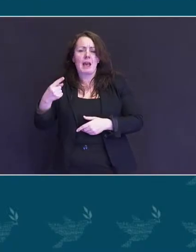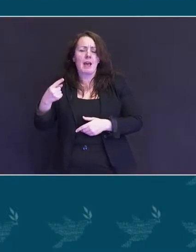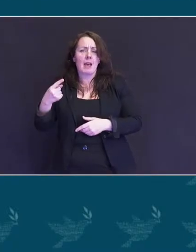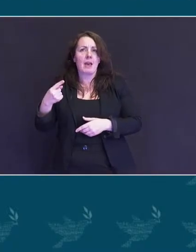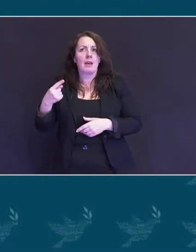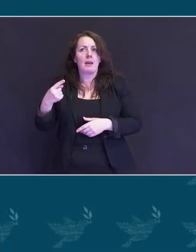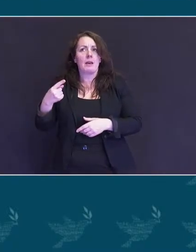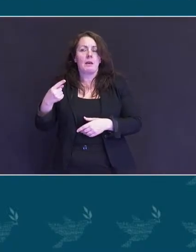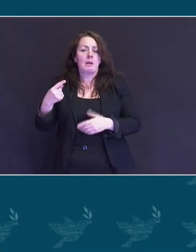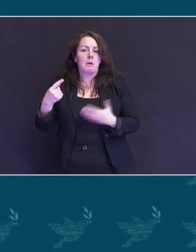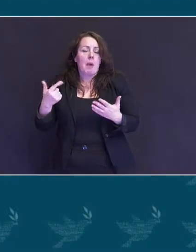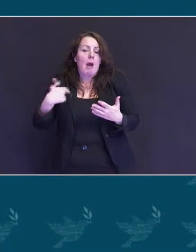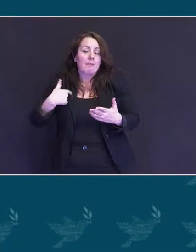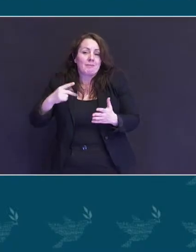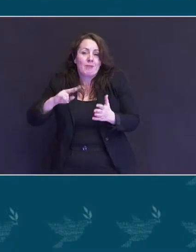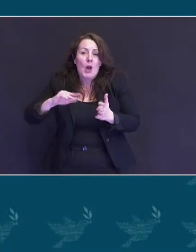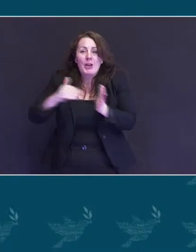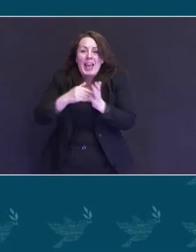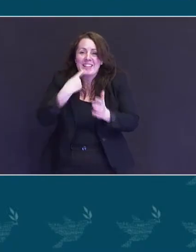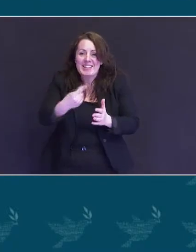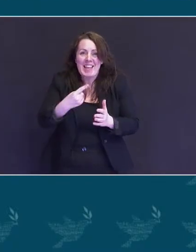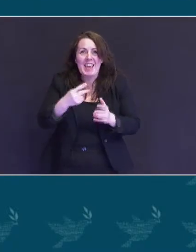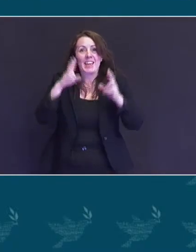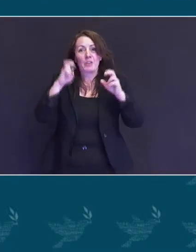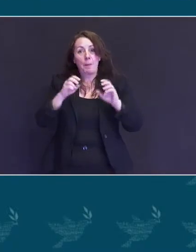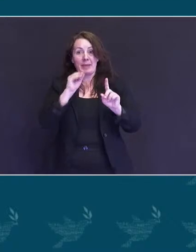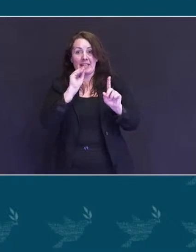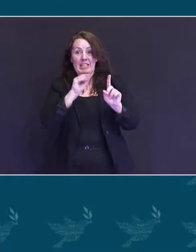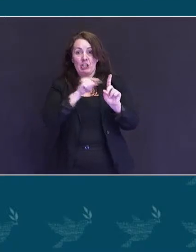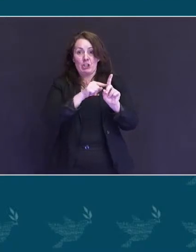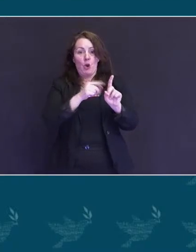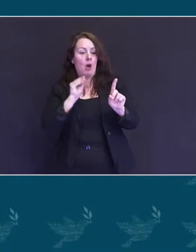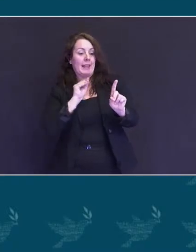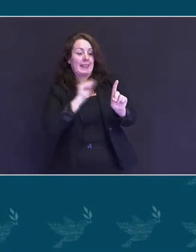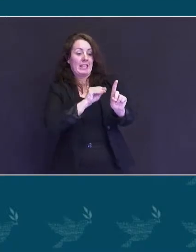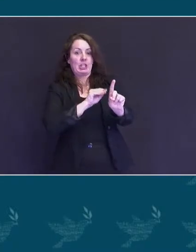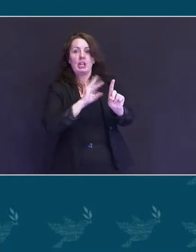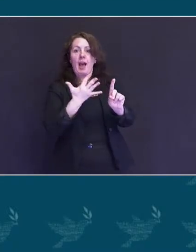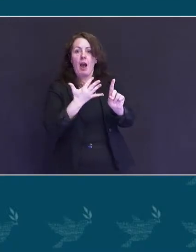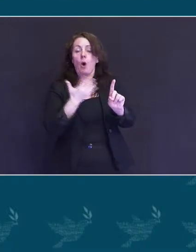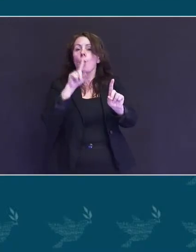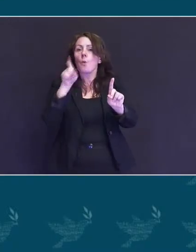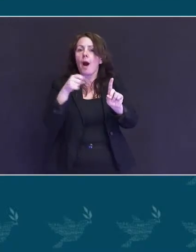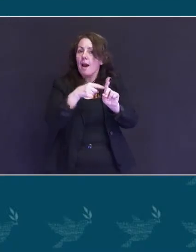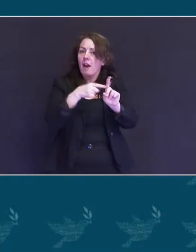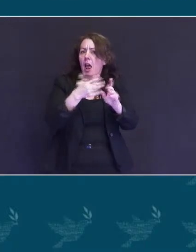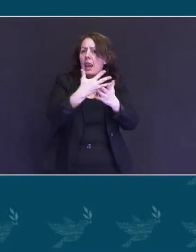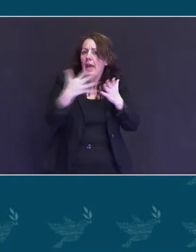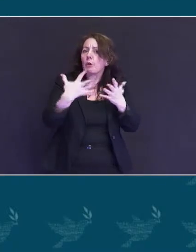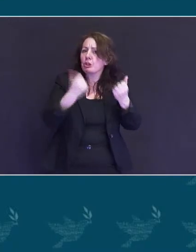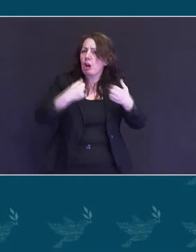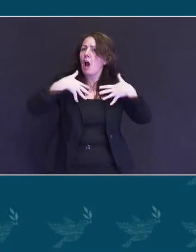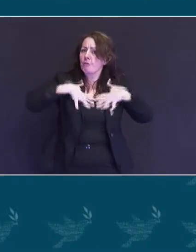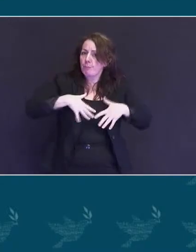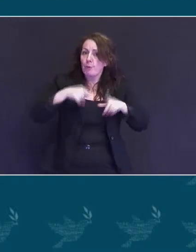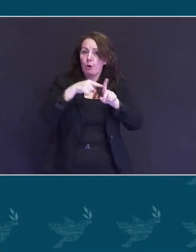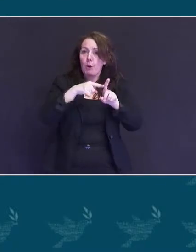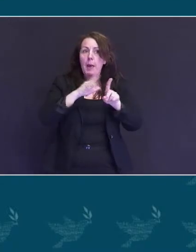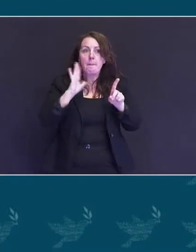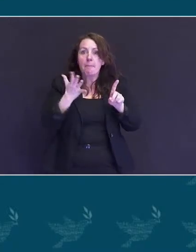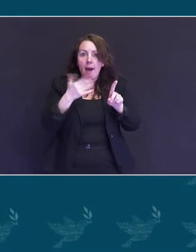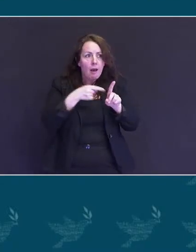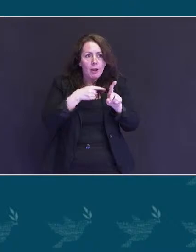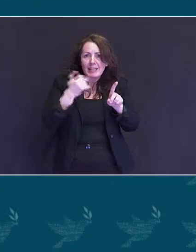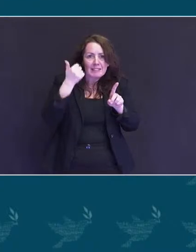during previous panels, teacher training. Teachers can speak a given language,